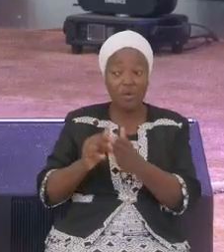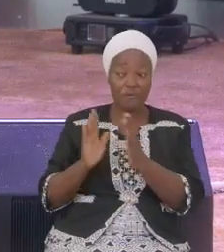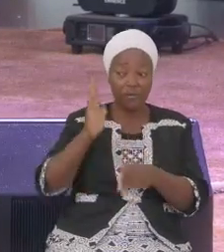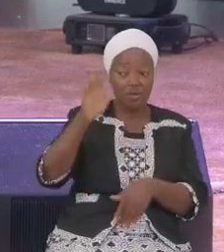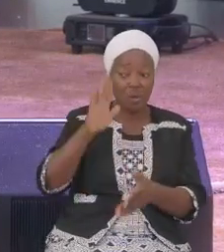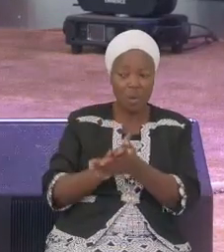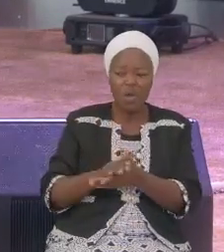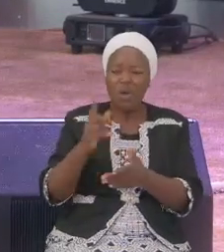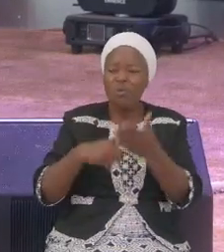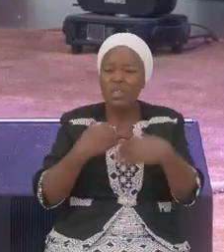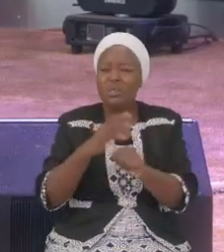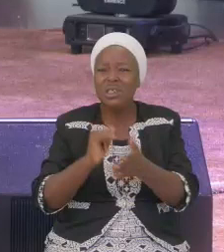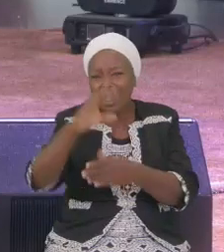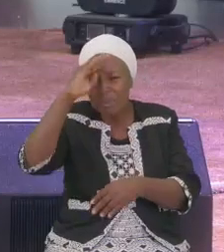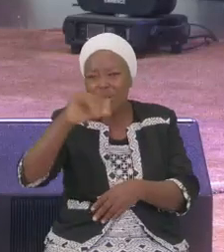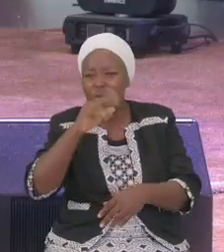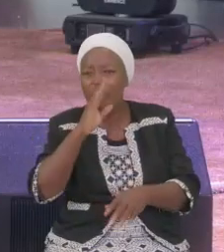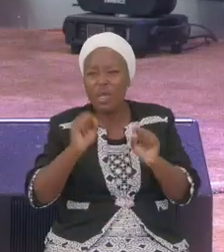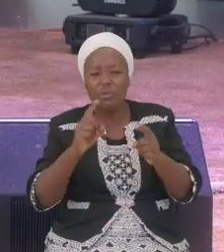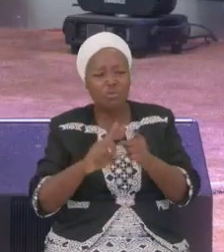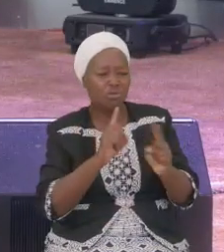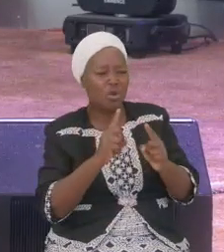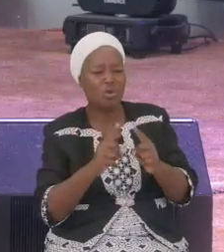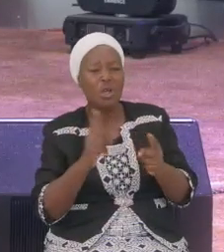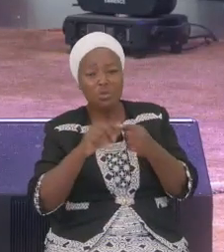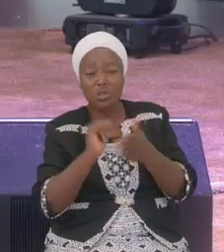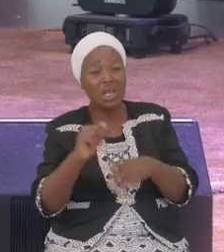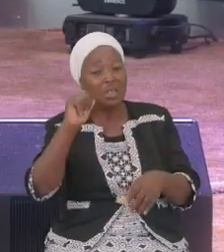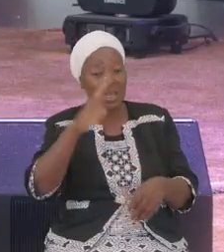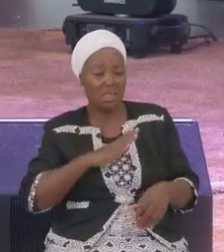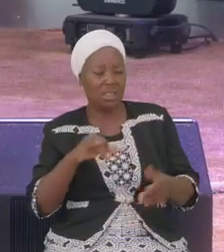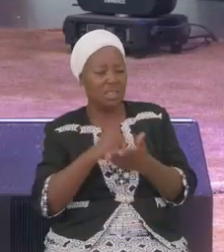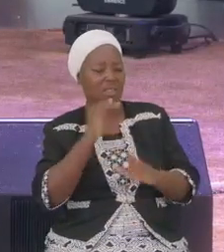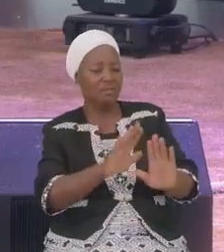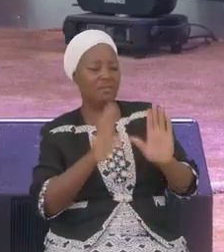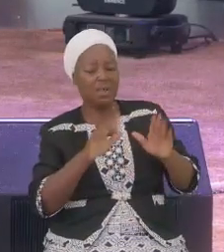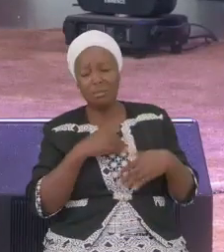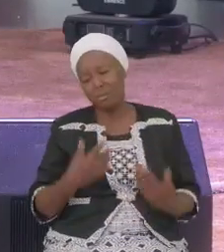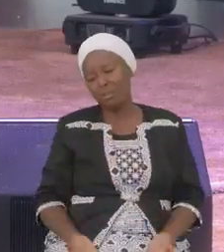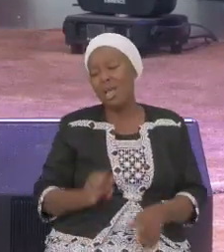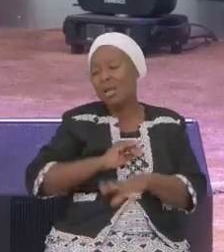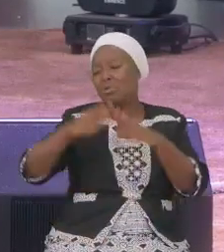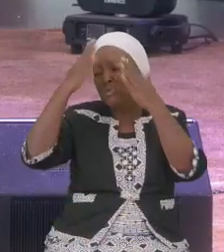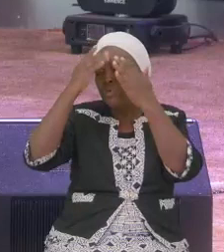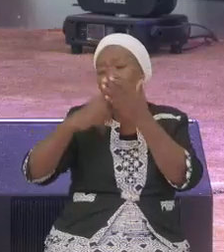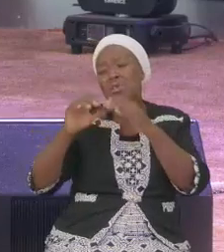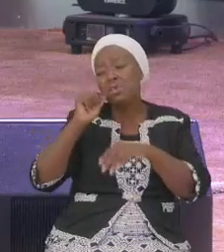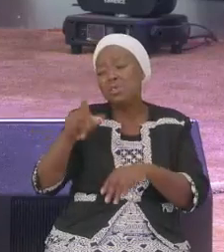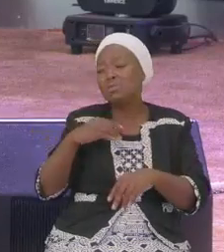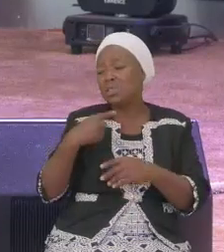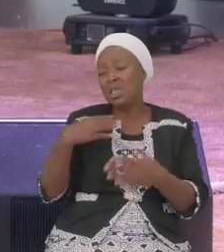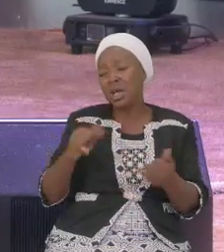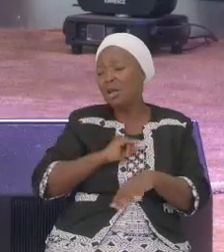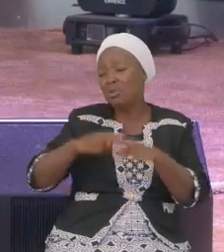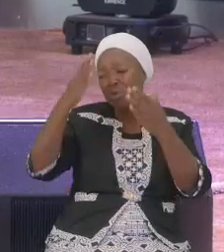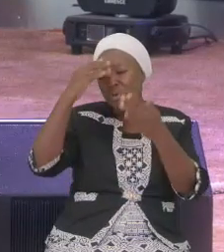wife. What makes the man not to be able to talk? Fear. I don't know what she will say. I don't know what the marriage committee will say. I don't